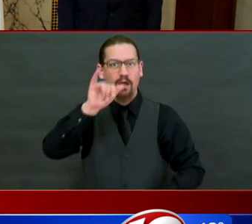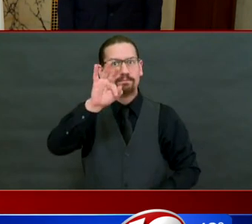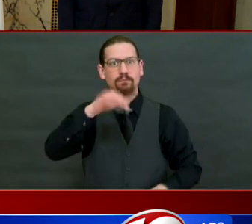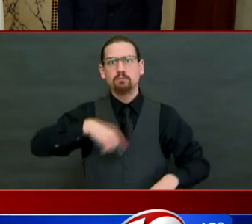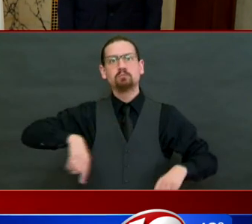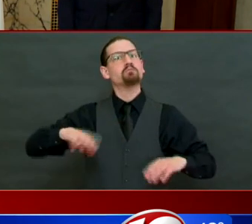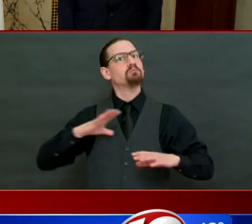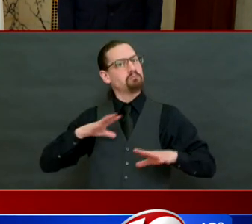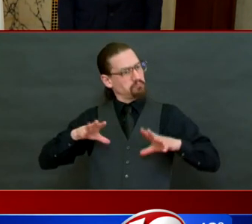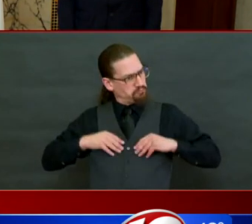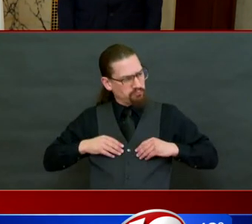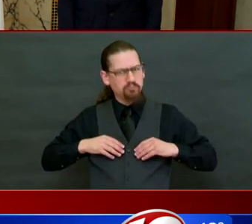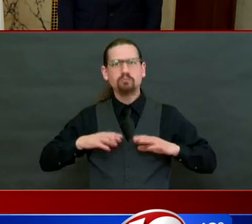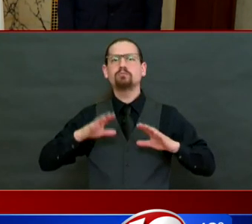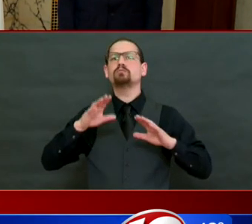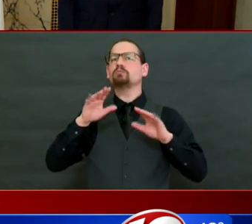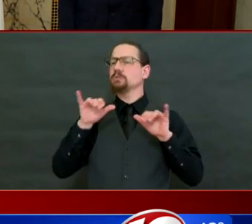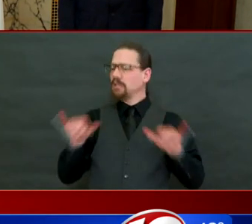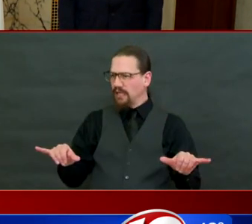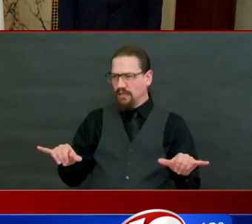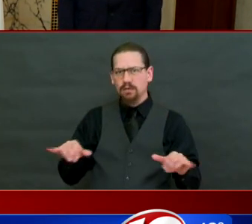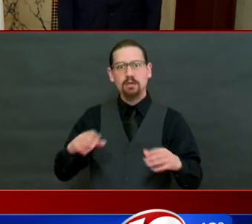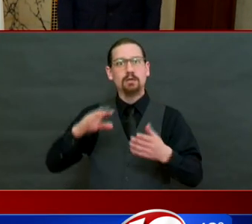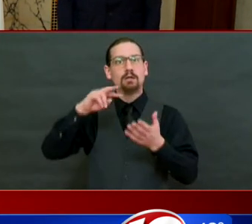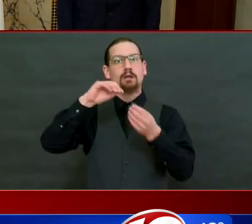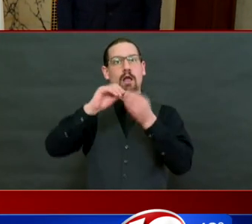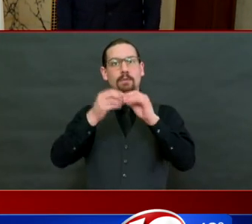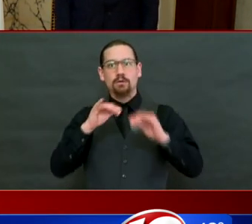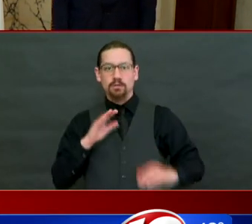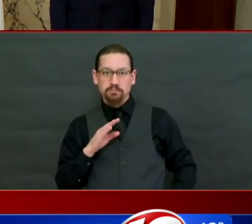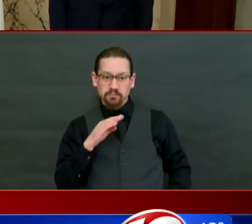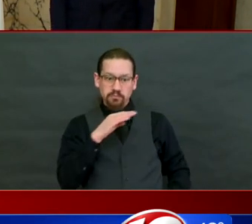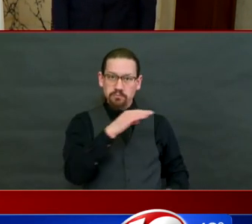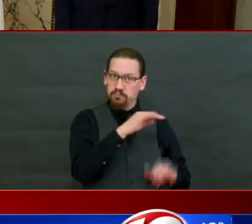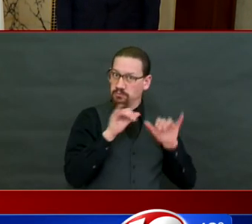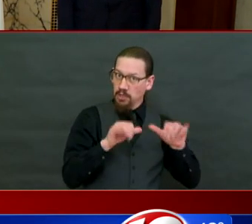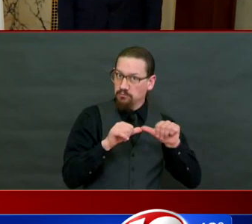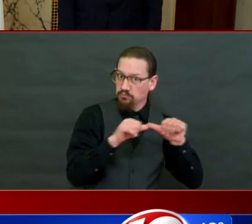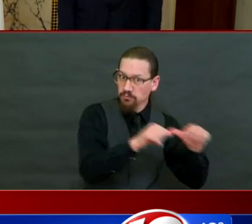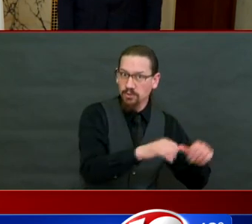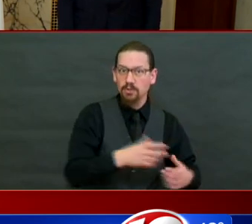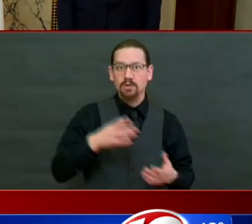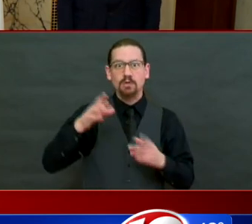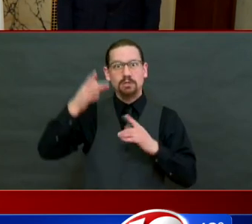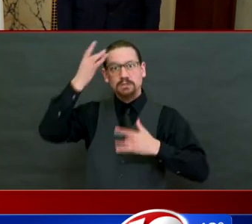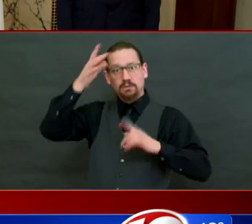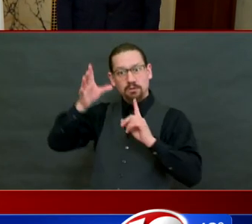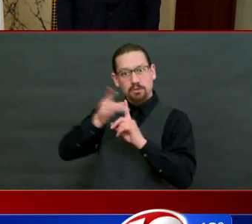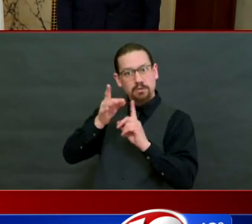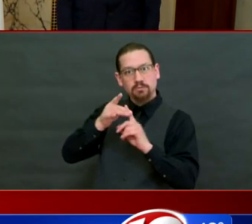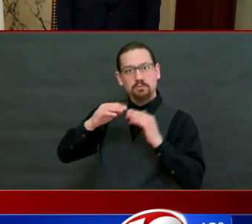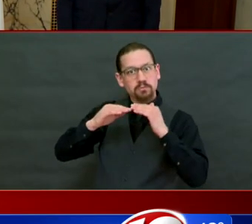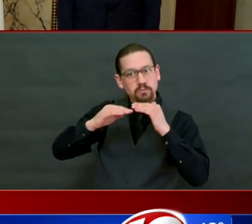A few notes. We're in a little bit better shape than some other states as it relates to reopening our